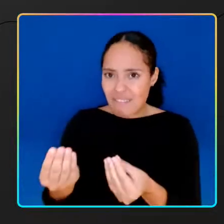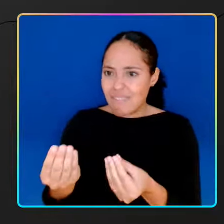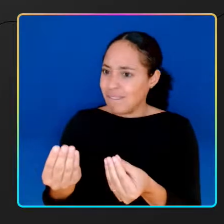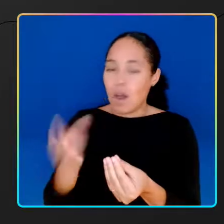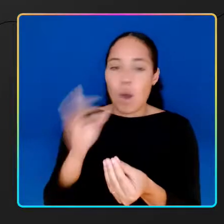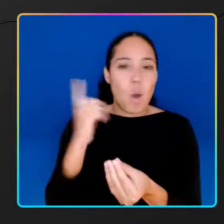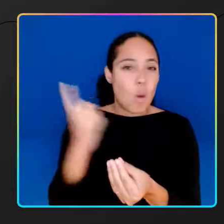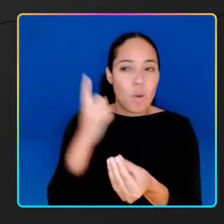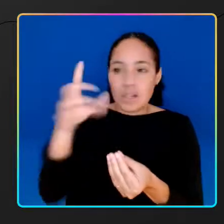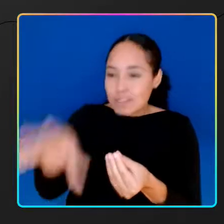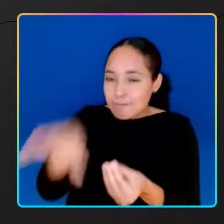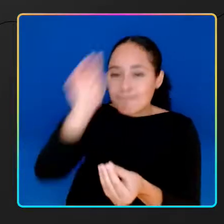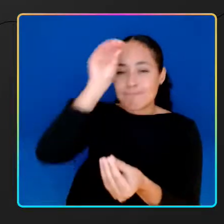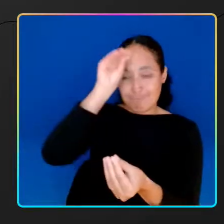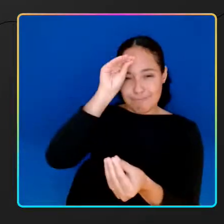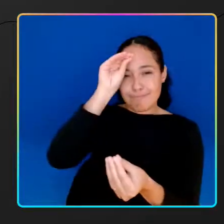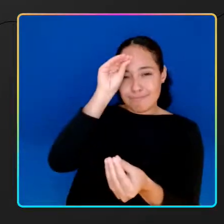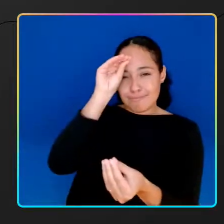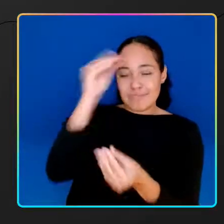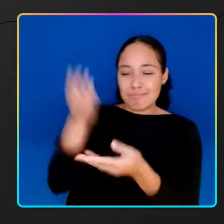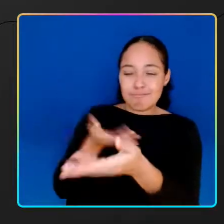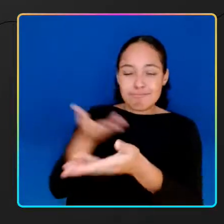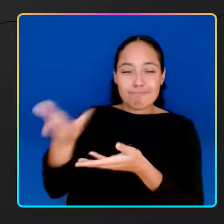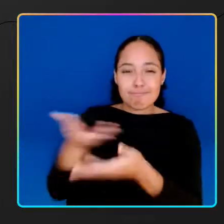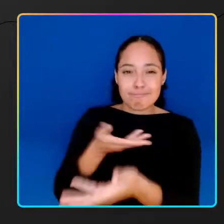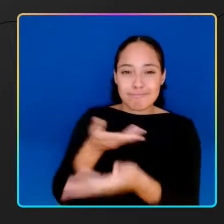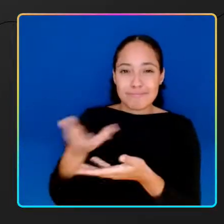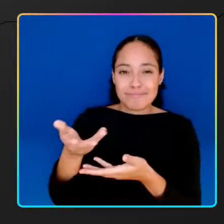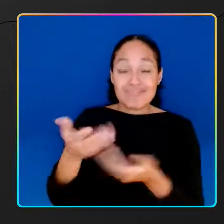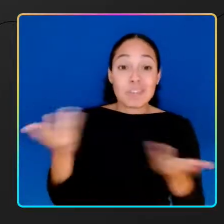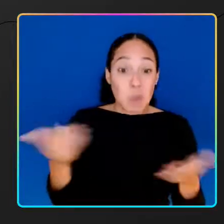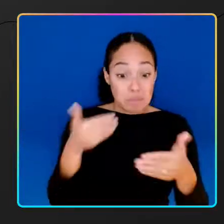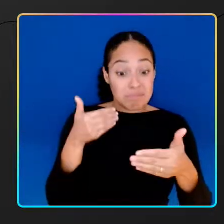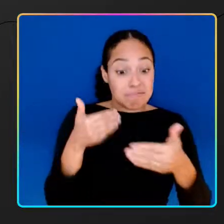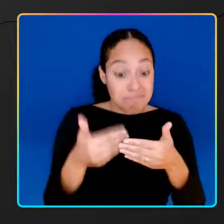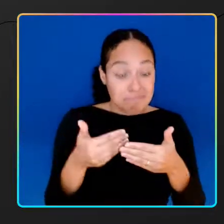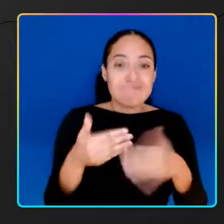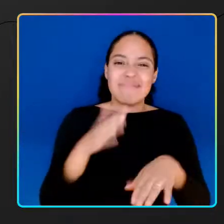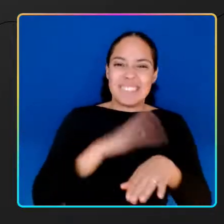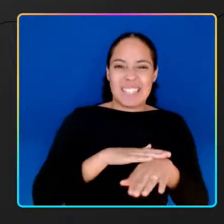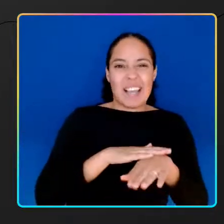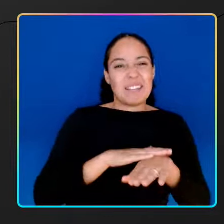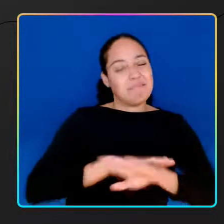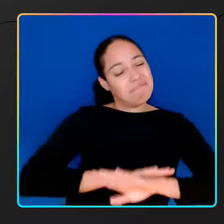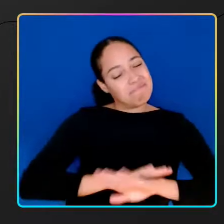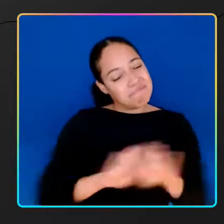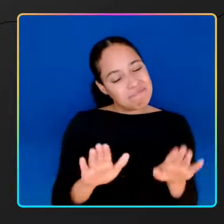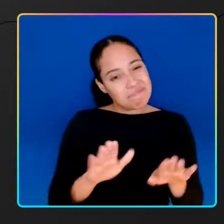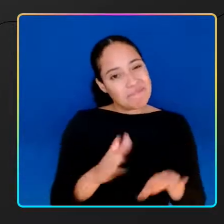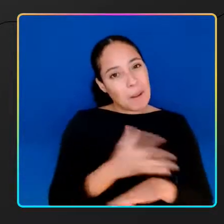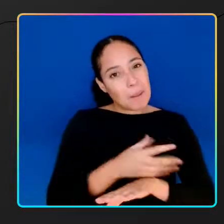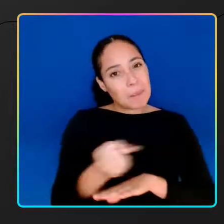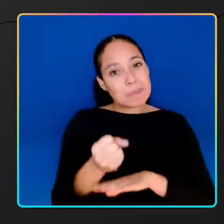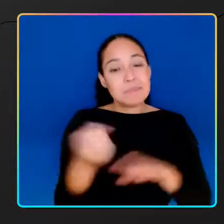With that, we are close to time. So thank you so much for joining us today. As always, everyone, if you're new